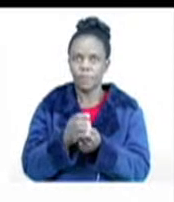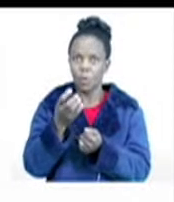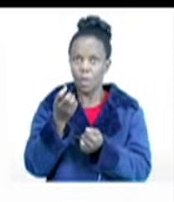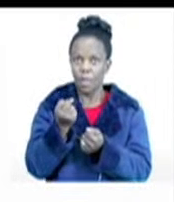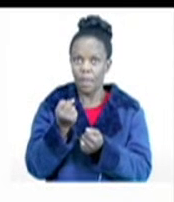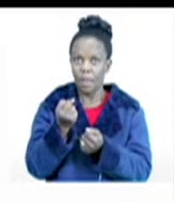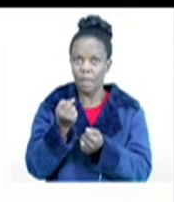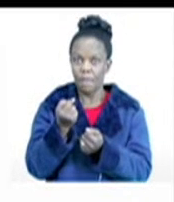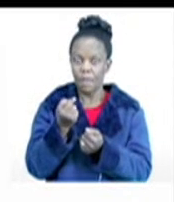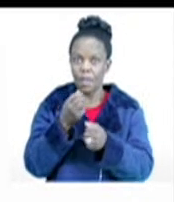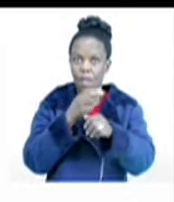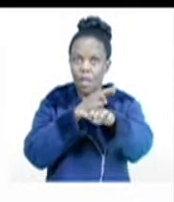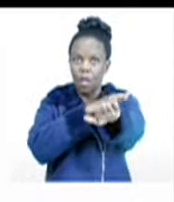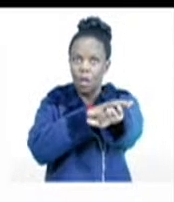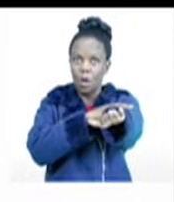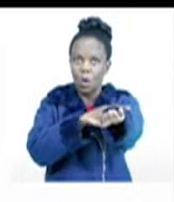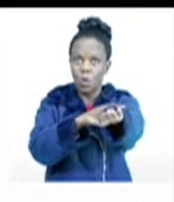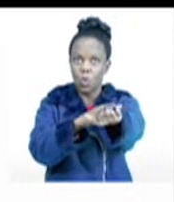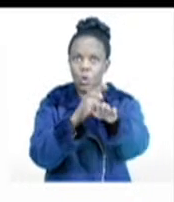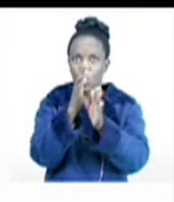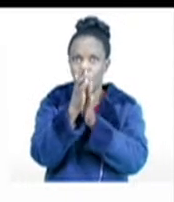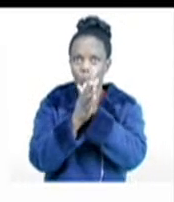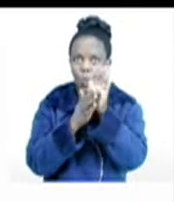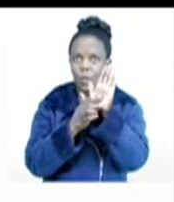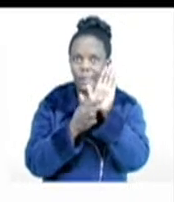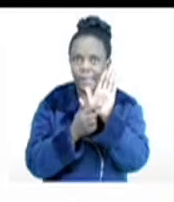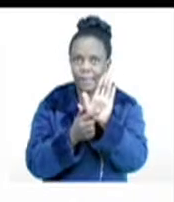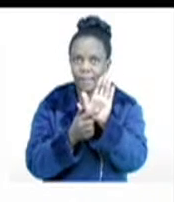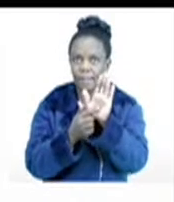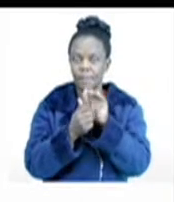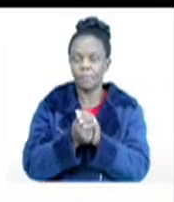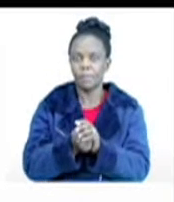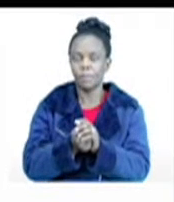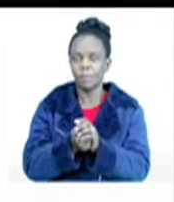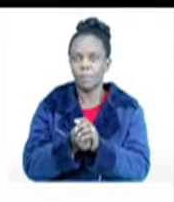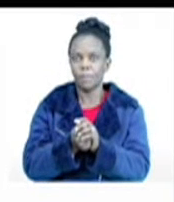first road sign. On this road sign, we can see